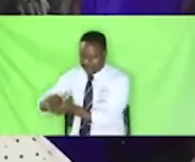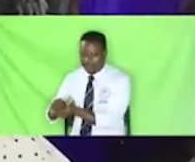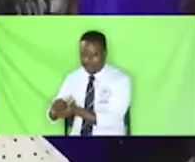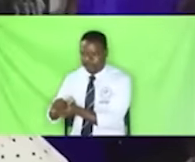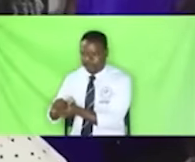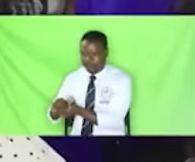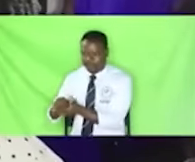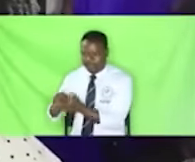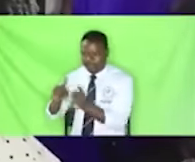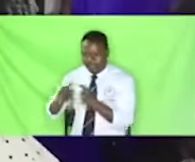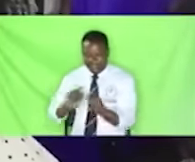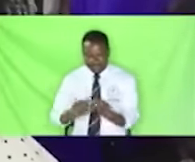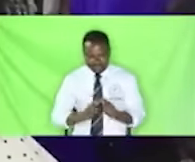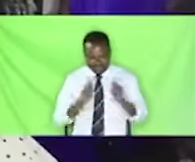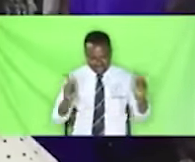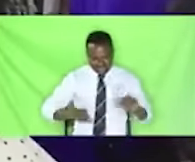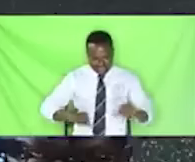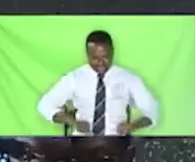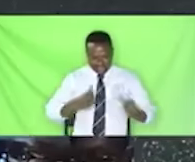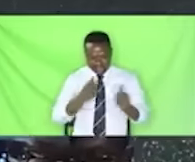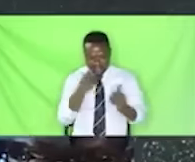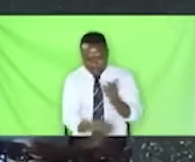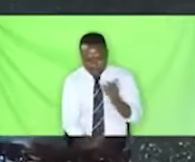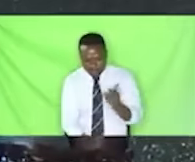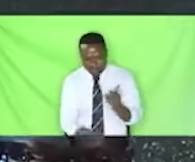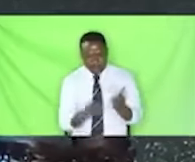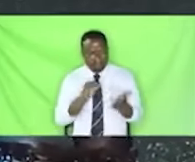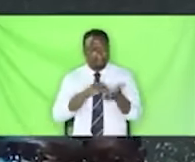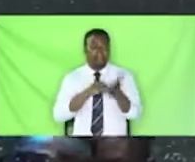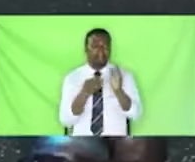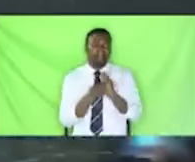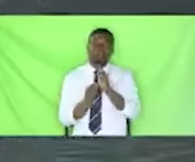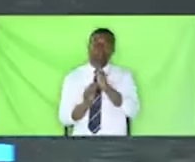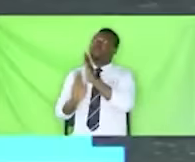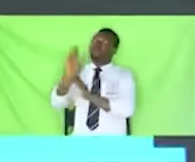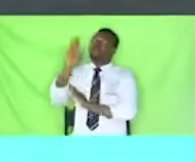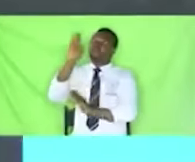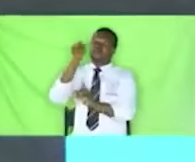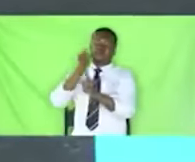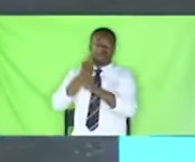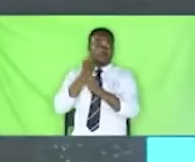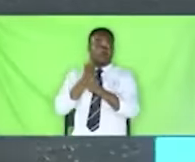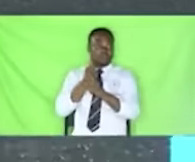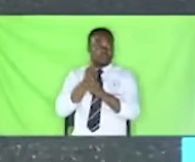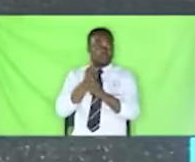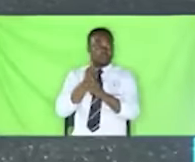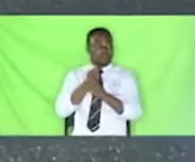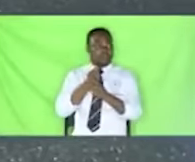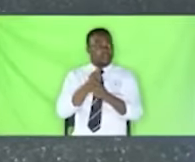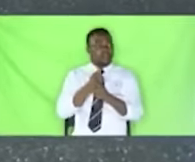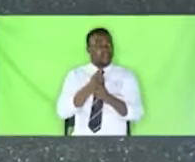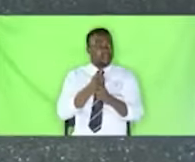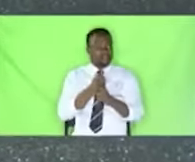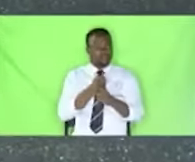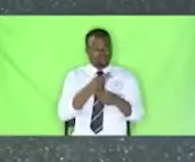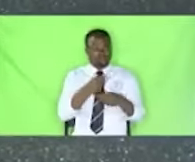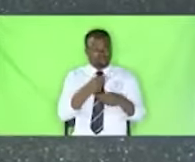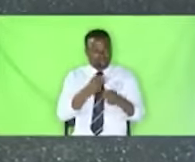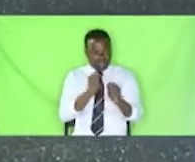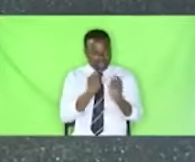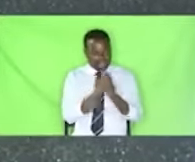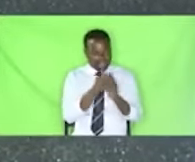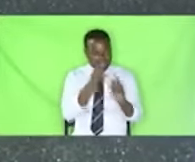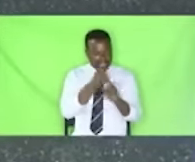greatest denier was that God made sure that an